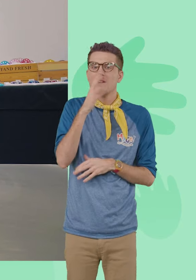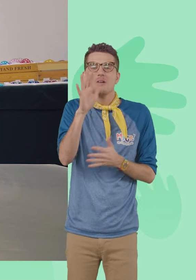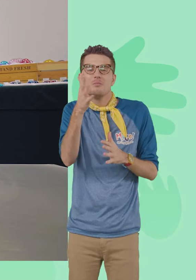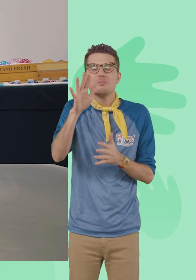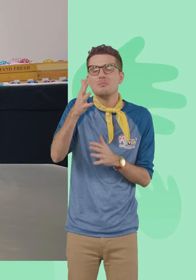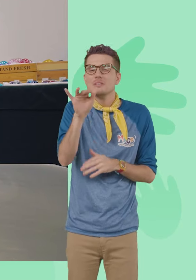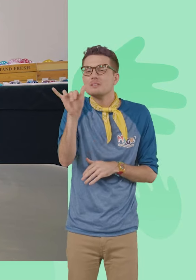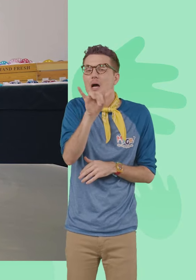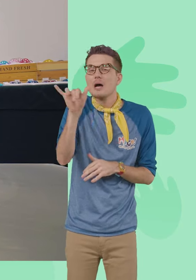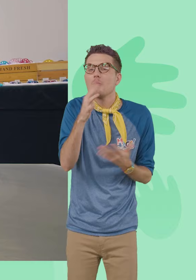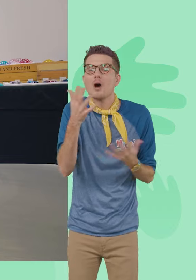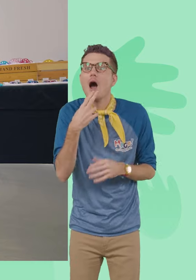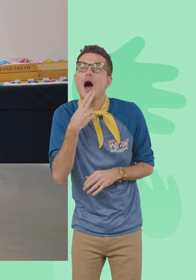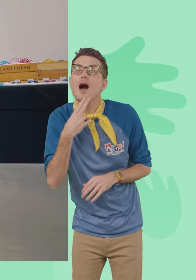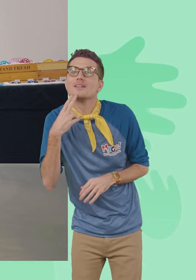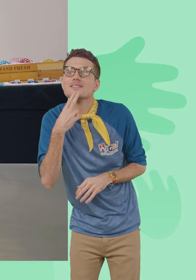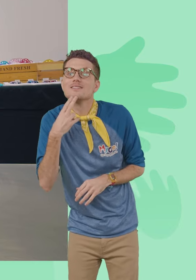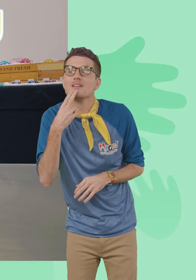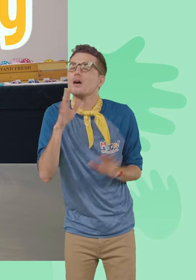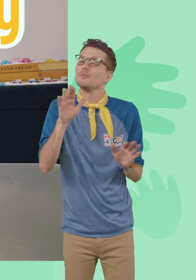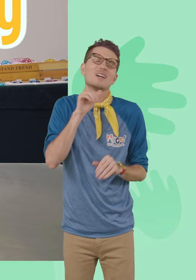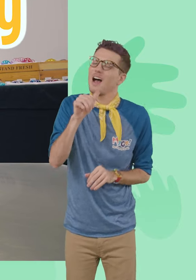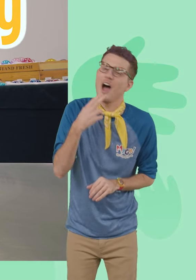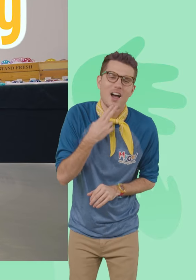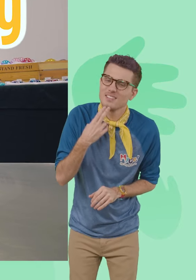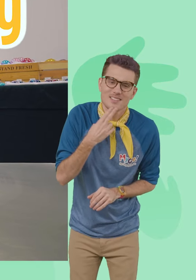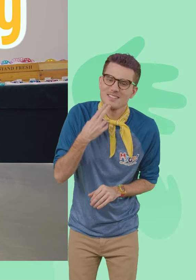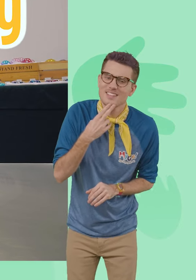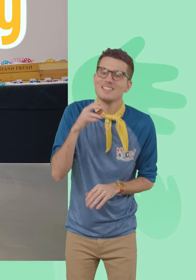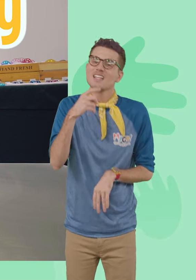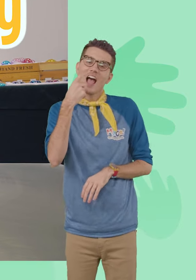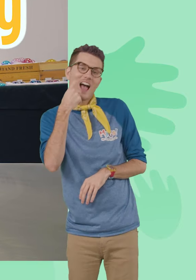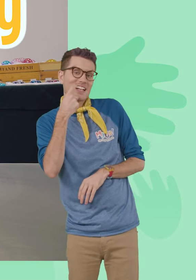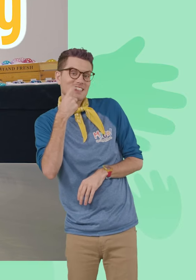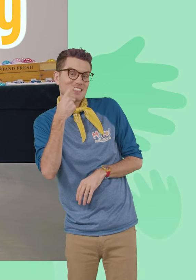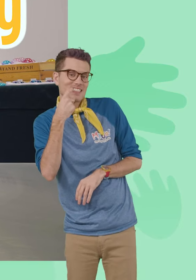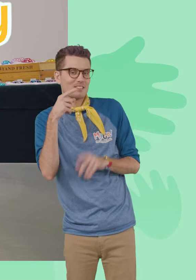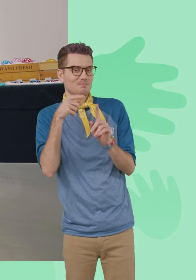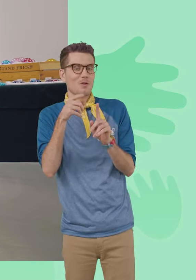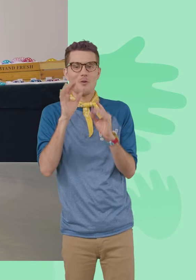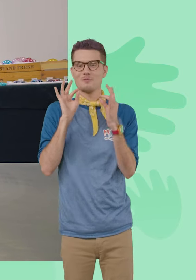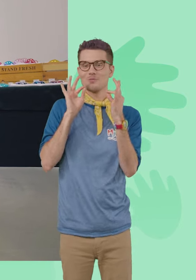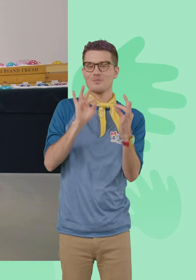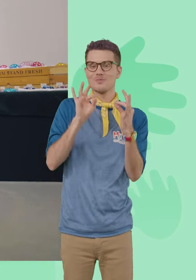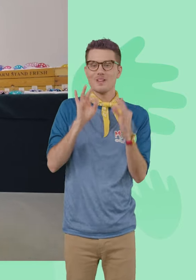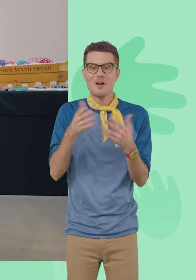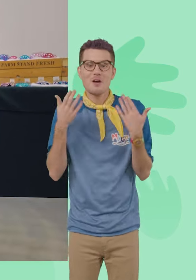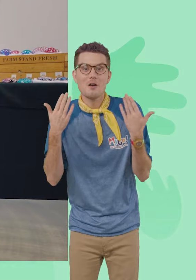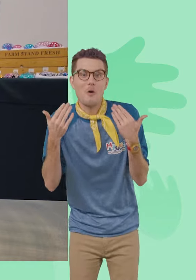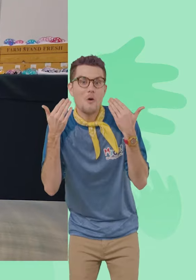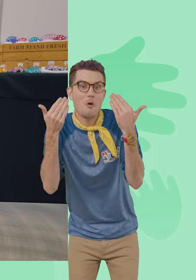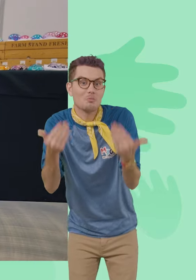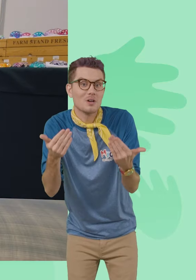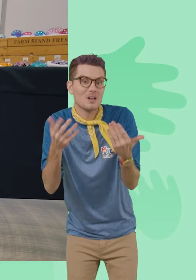Whoa! Yeah, kind of like honey, but not honey. It's glass. All right. Well, I